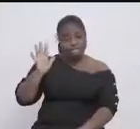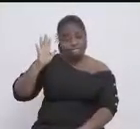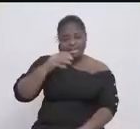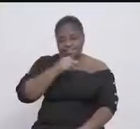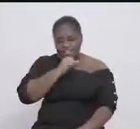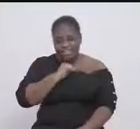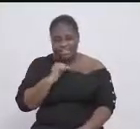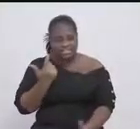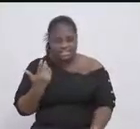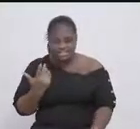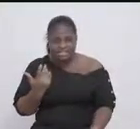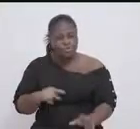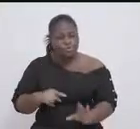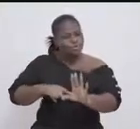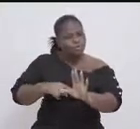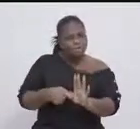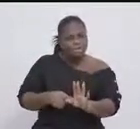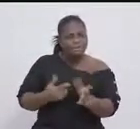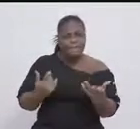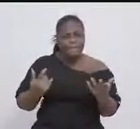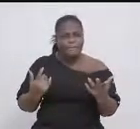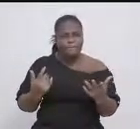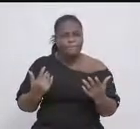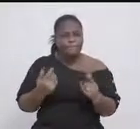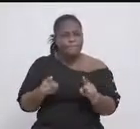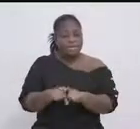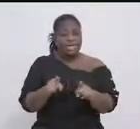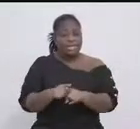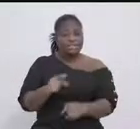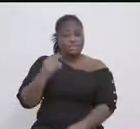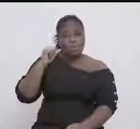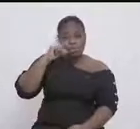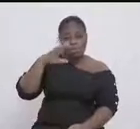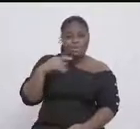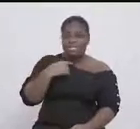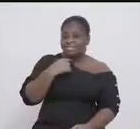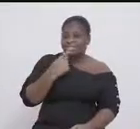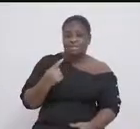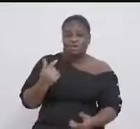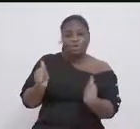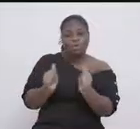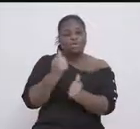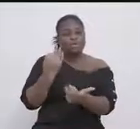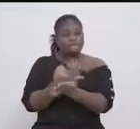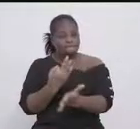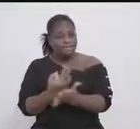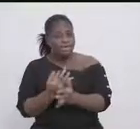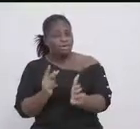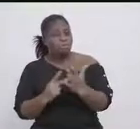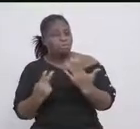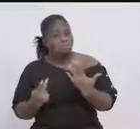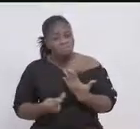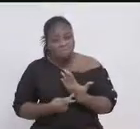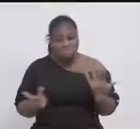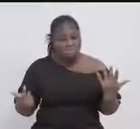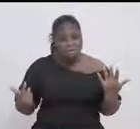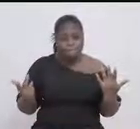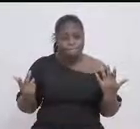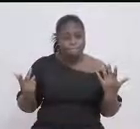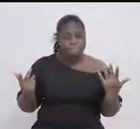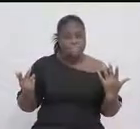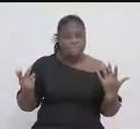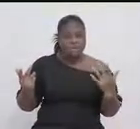4 or 5 years. We start with, like Florence said, with fun programs like Scratch Junior, Scratch,